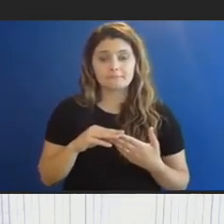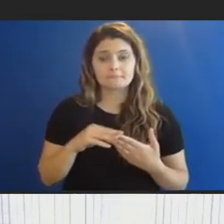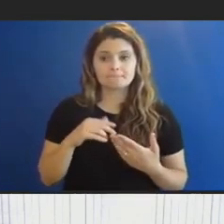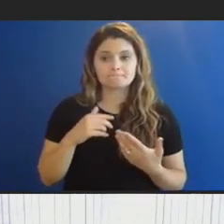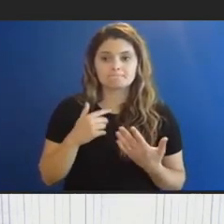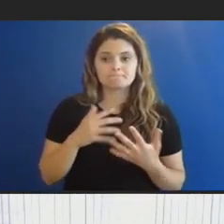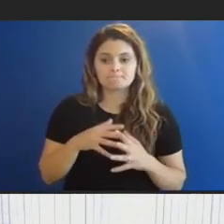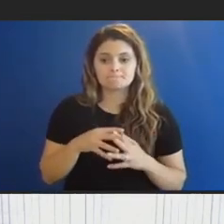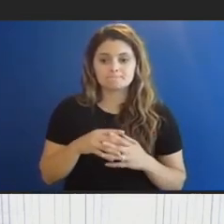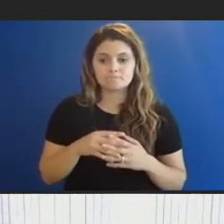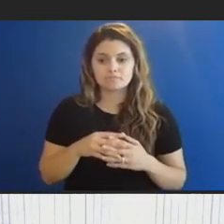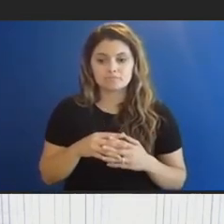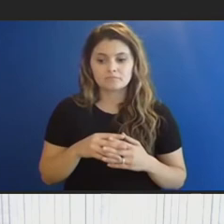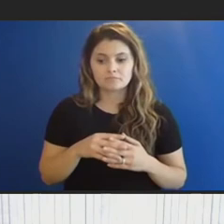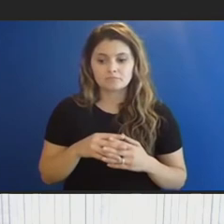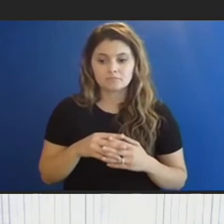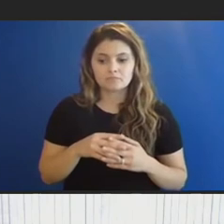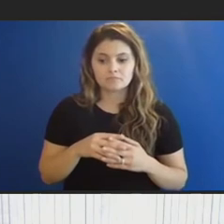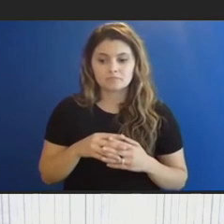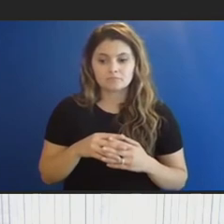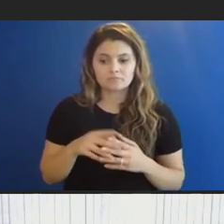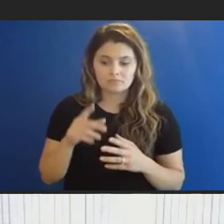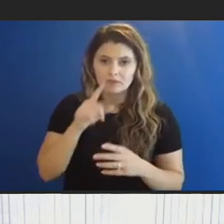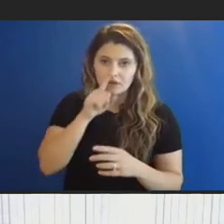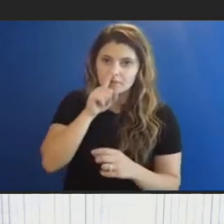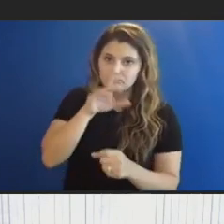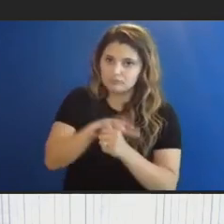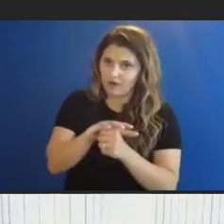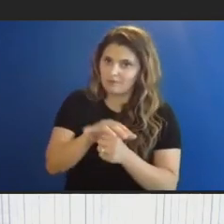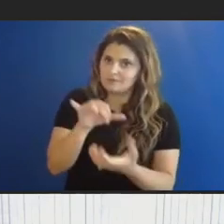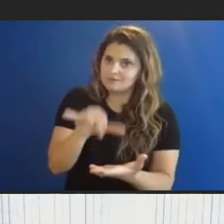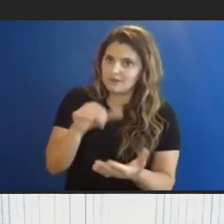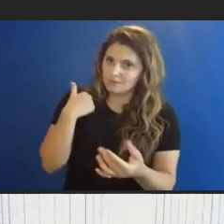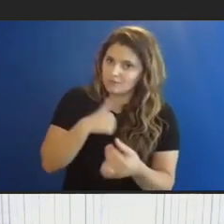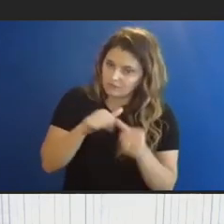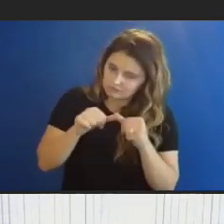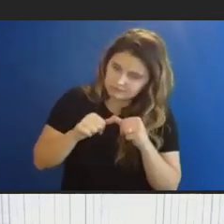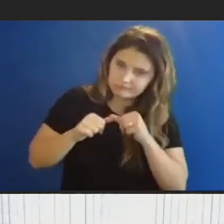you, that's something I can. And we will be